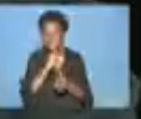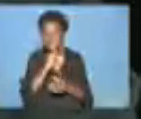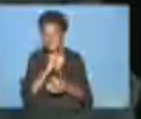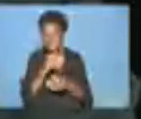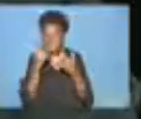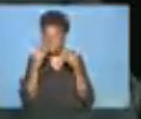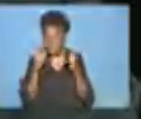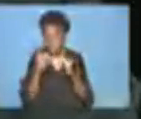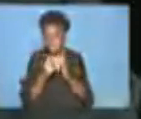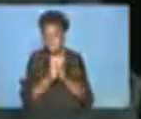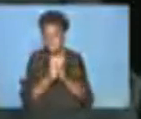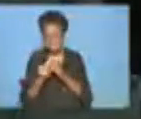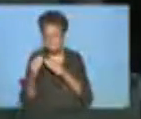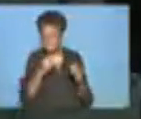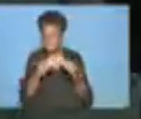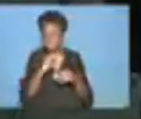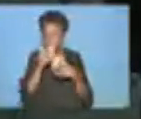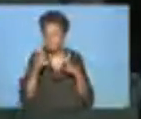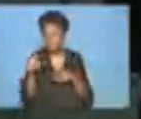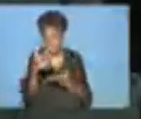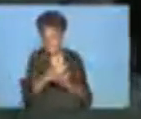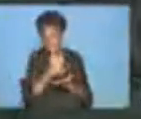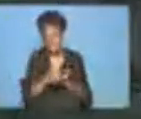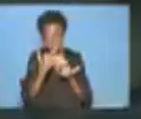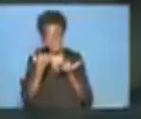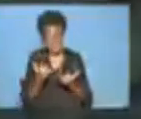It is finished. The battle is over. You've collected,